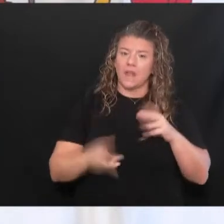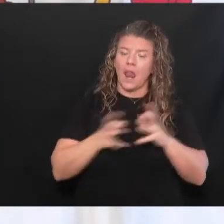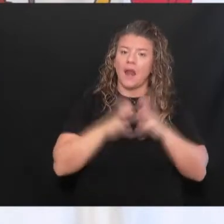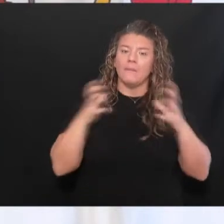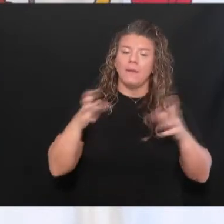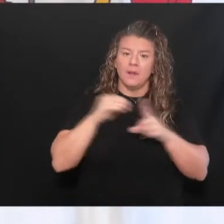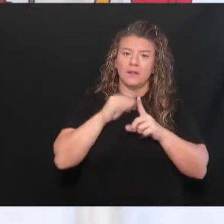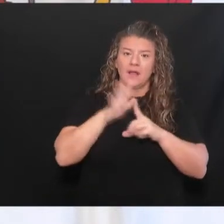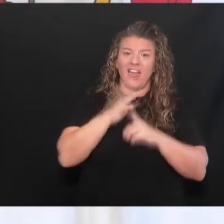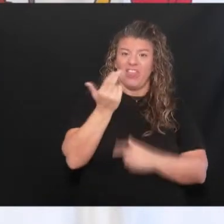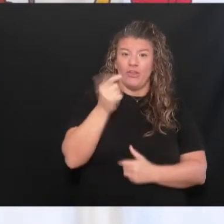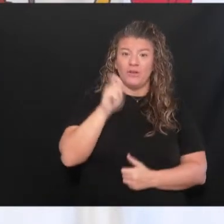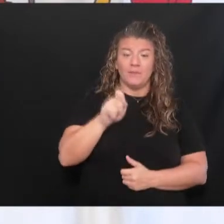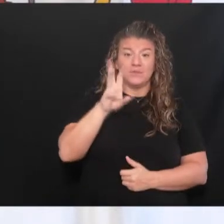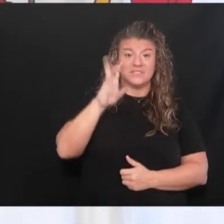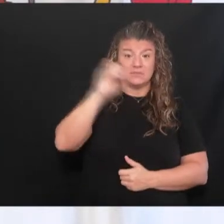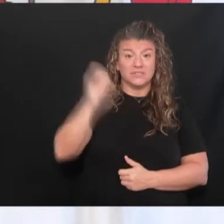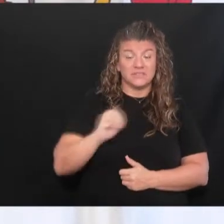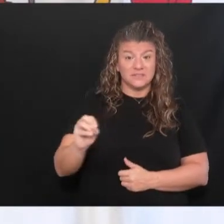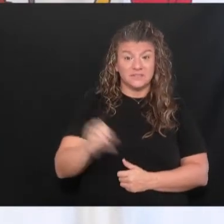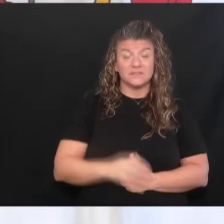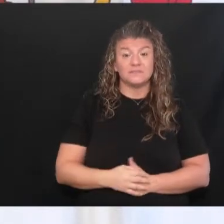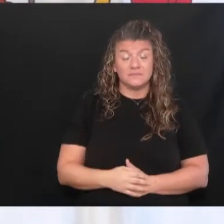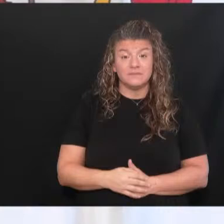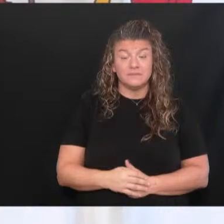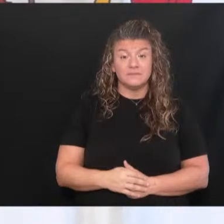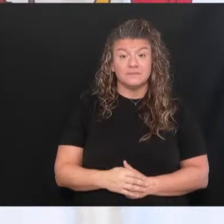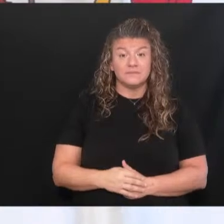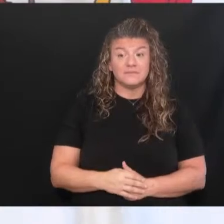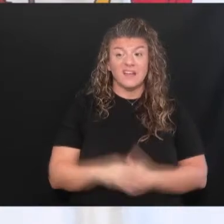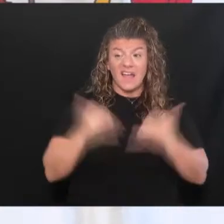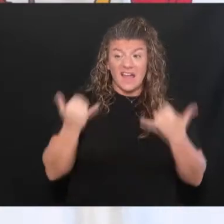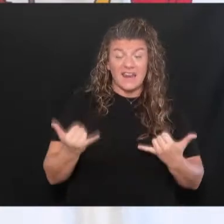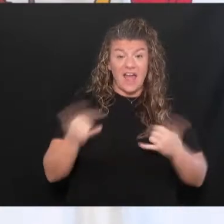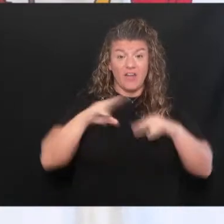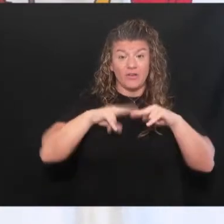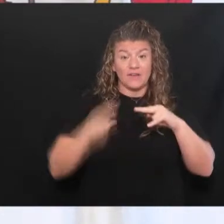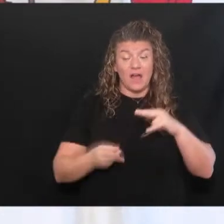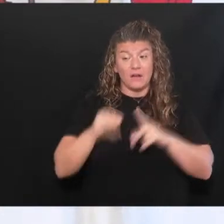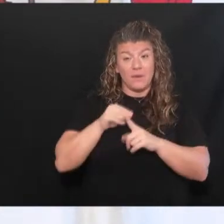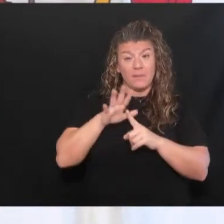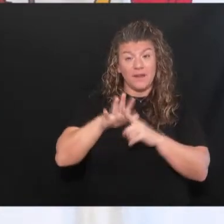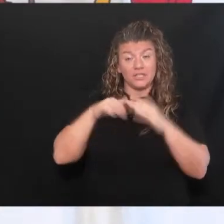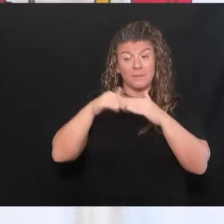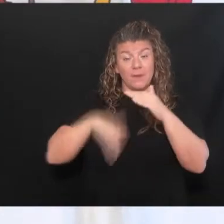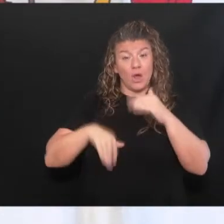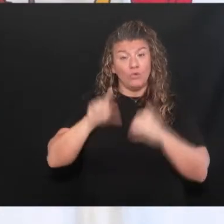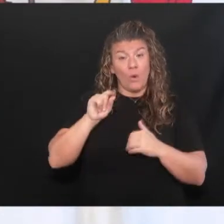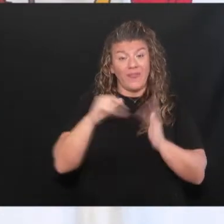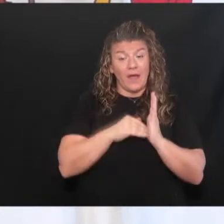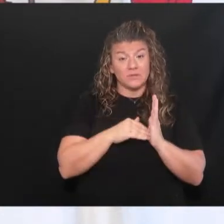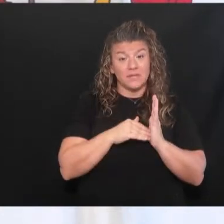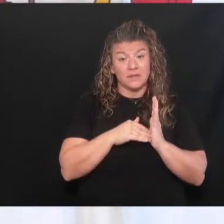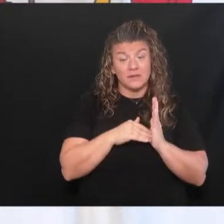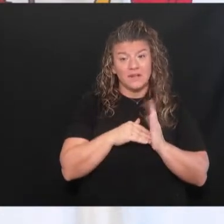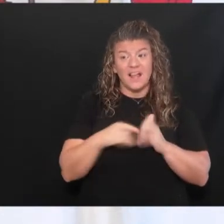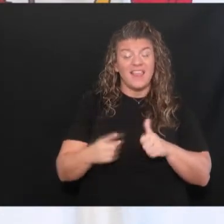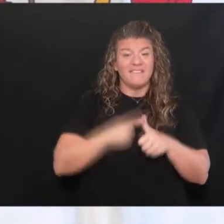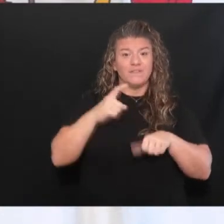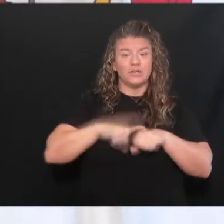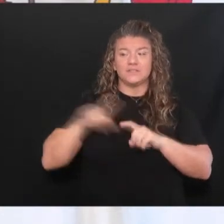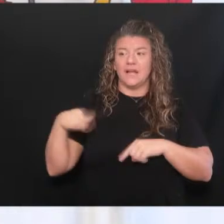population, 13.6%, and now they're down to a population below 20,000, first time